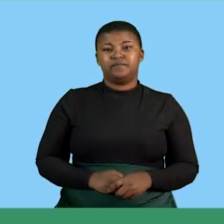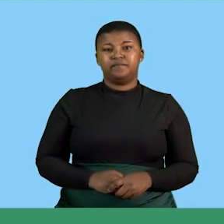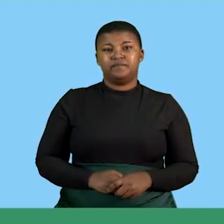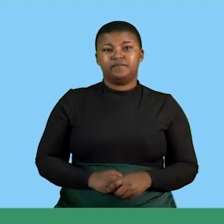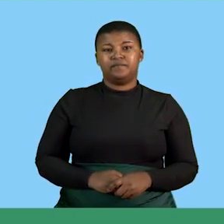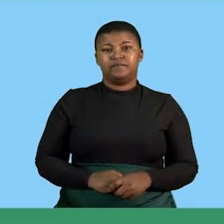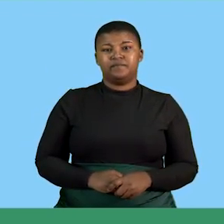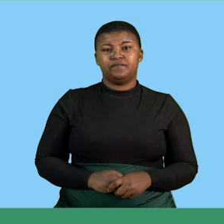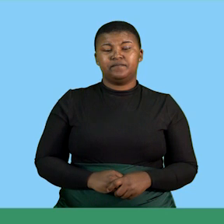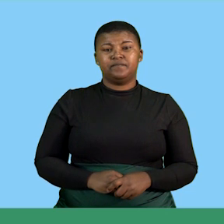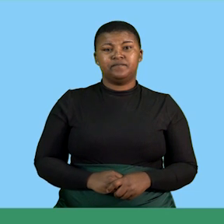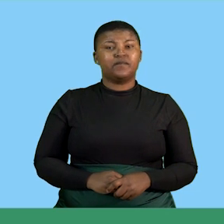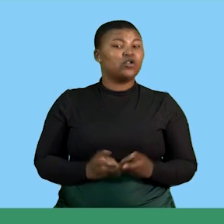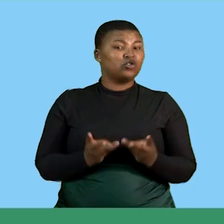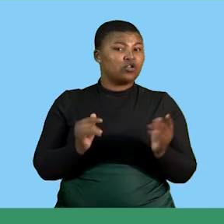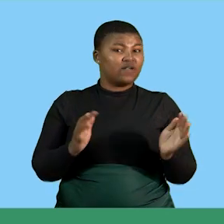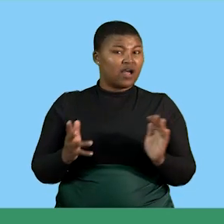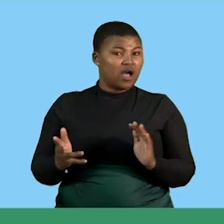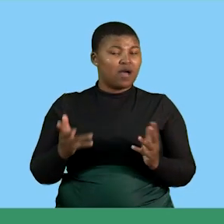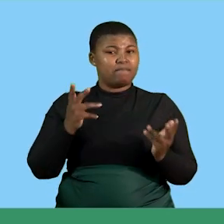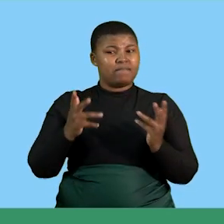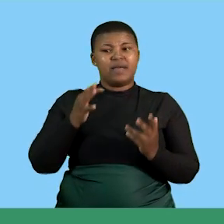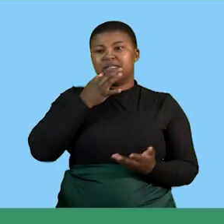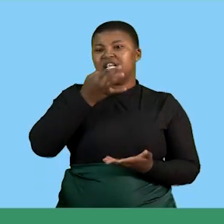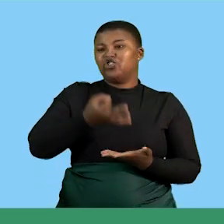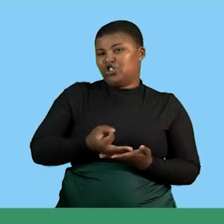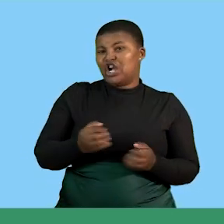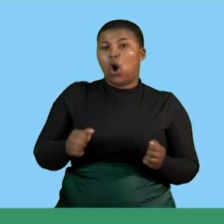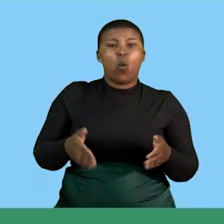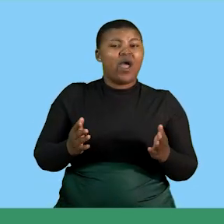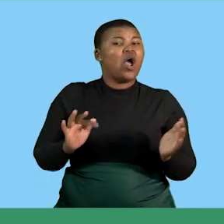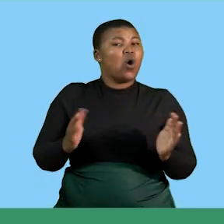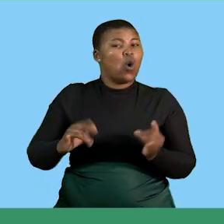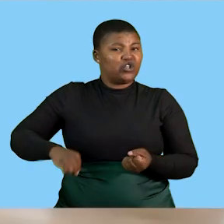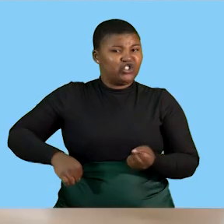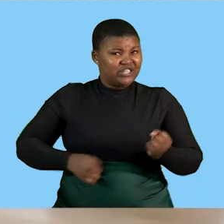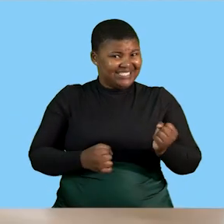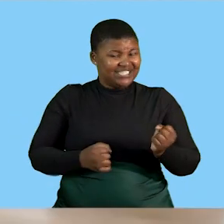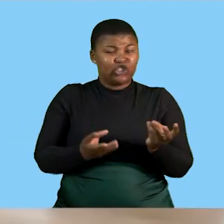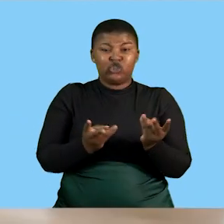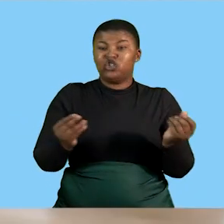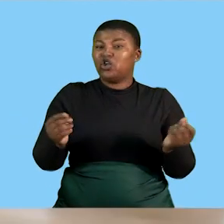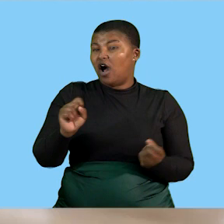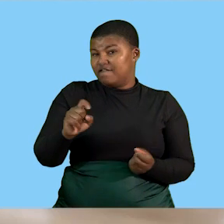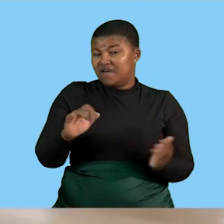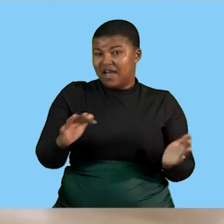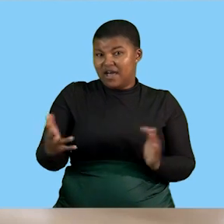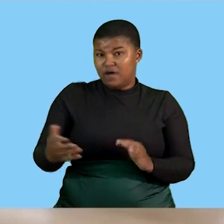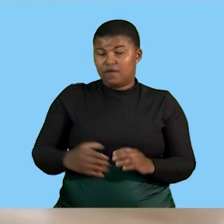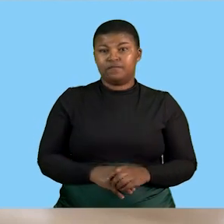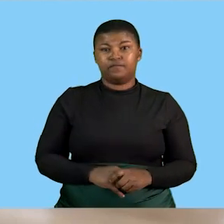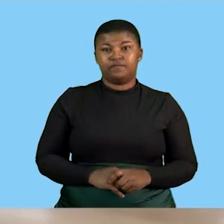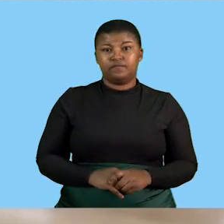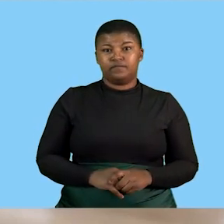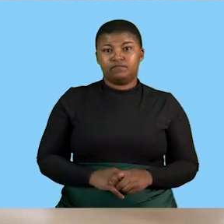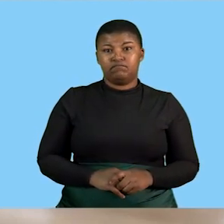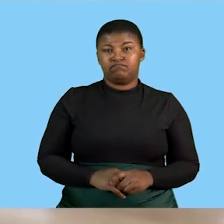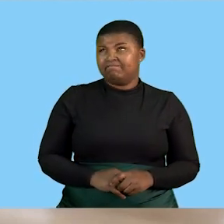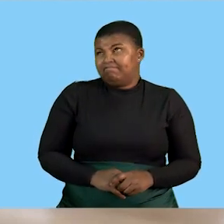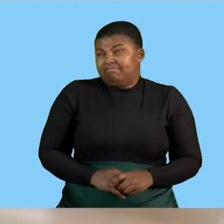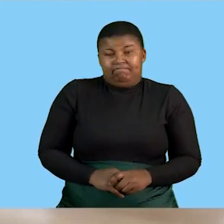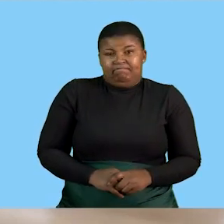So here's a few examples for you guys of opportunities. The first one being a decrease in